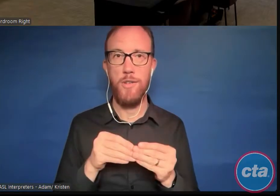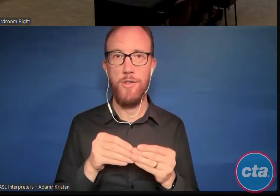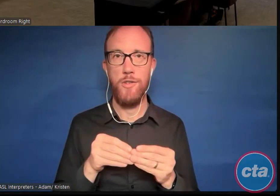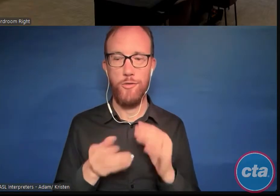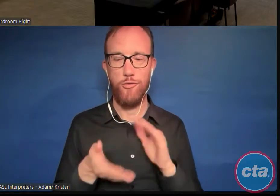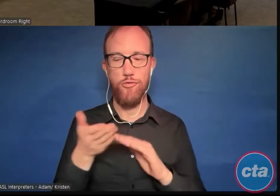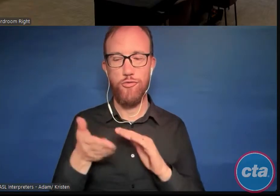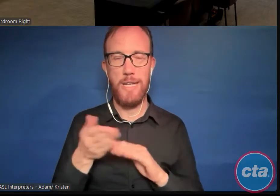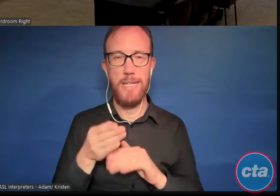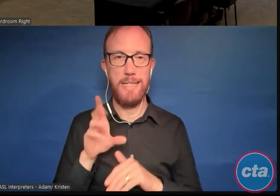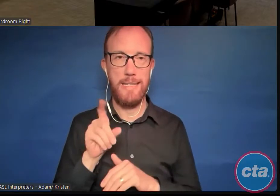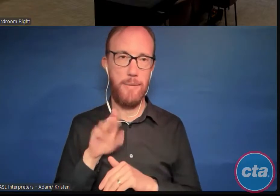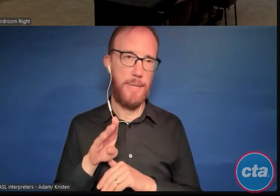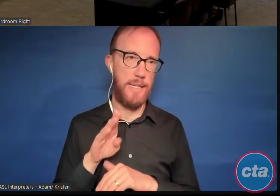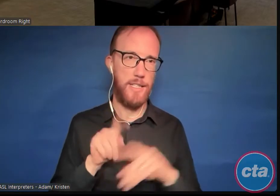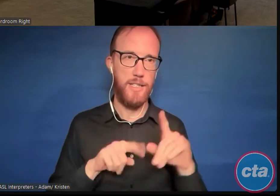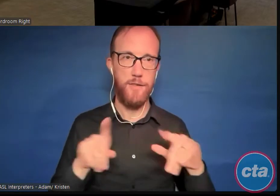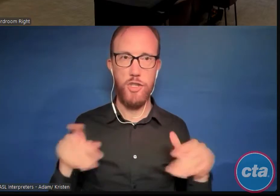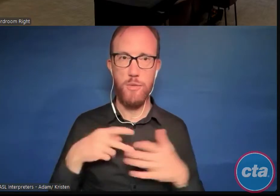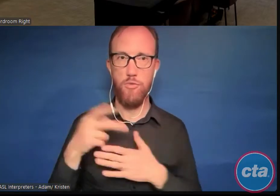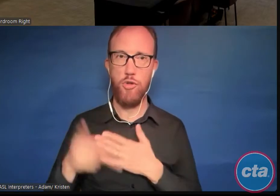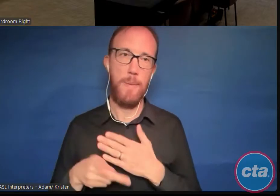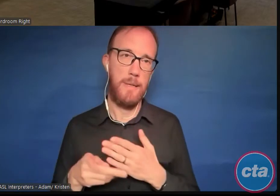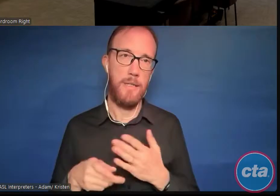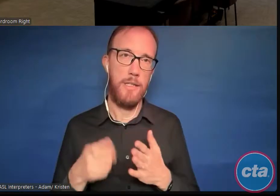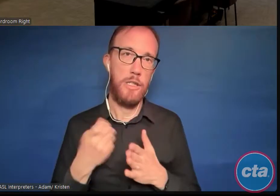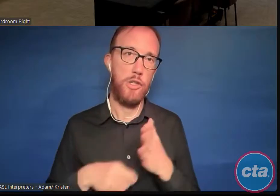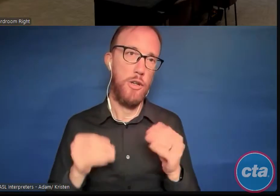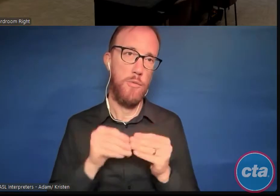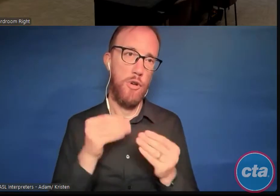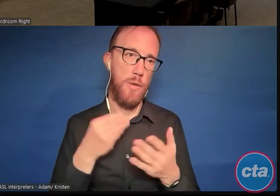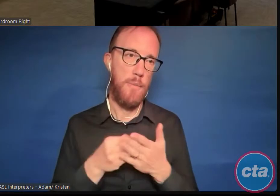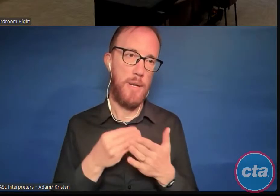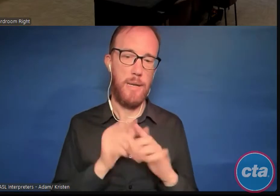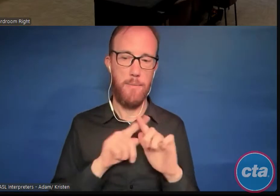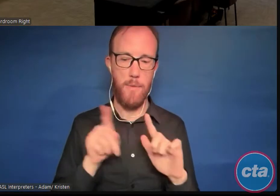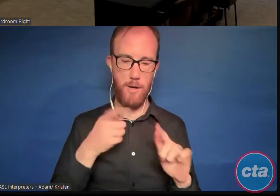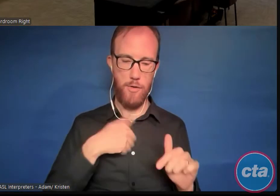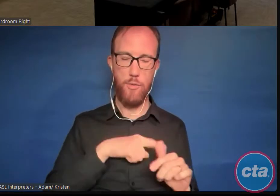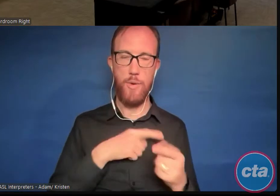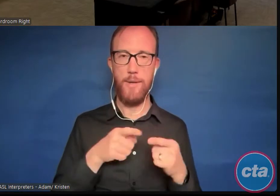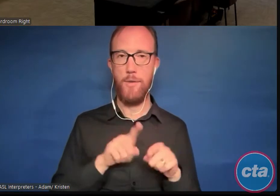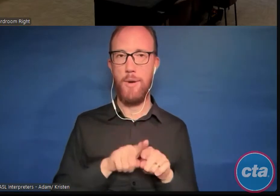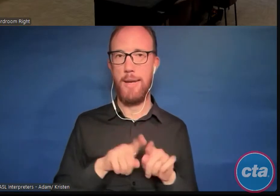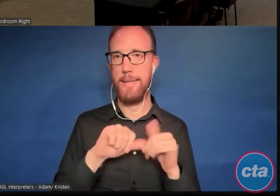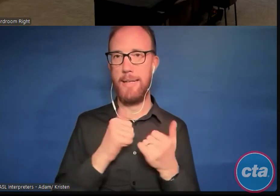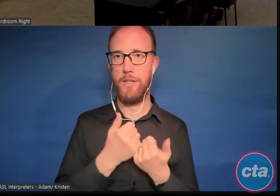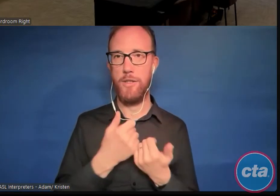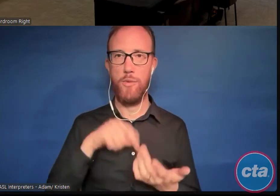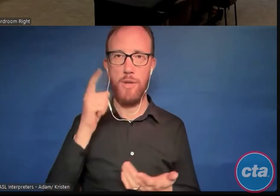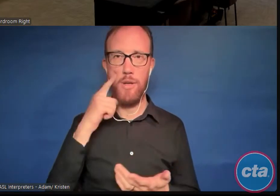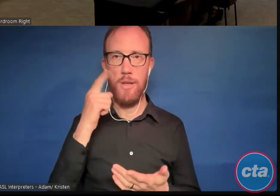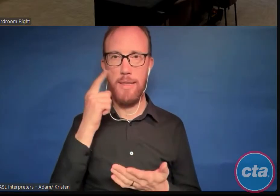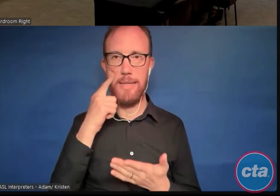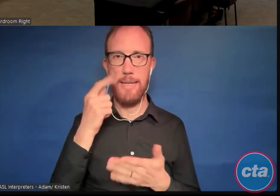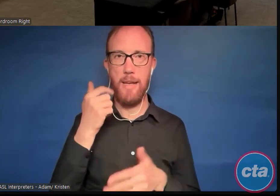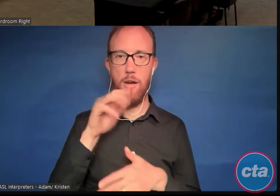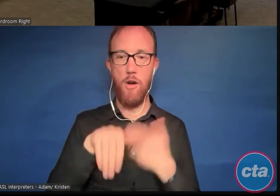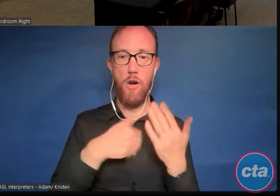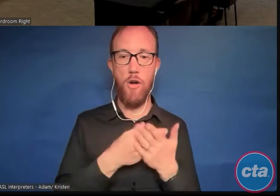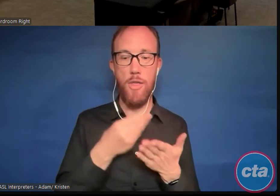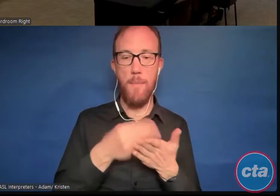again, that's fundamental to who we are as an agency, that we believe the dollars we're spending have a transformational impact